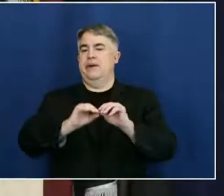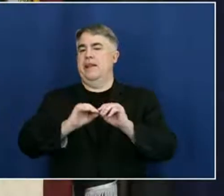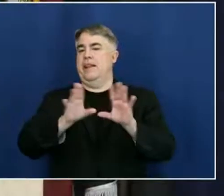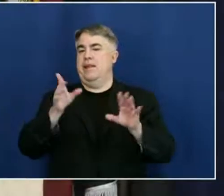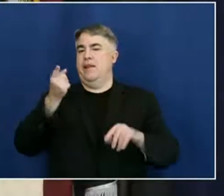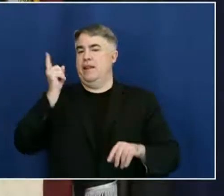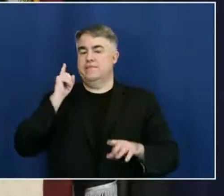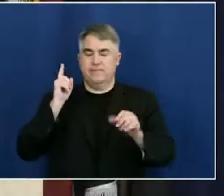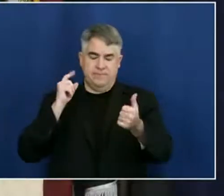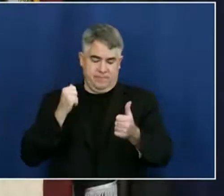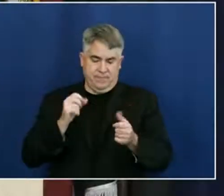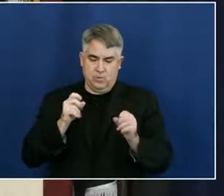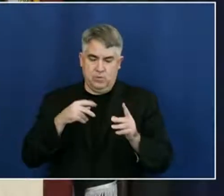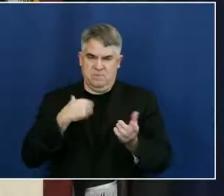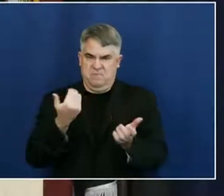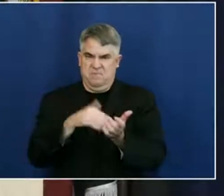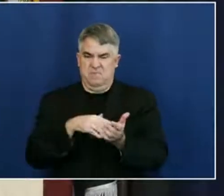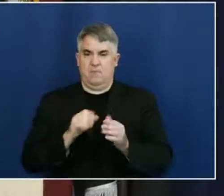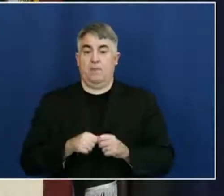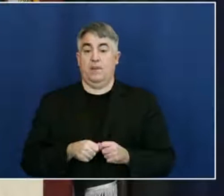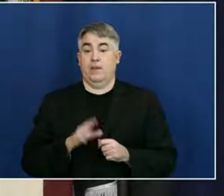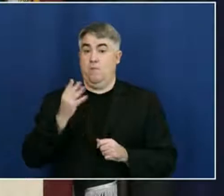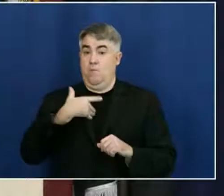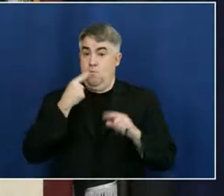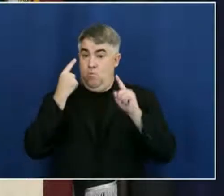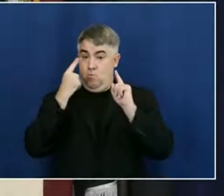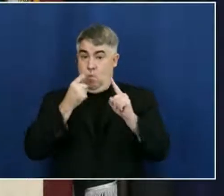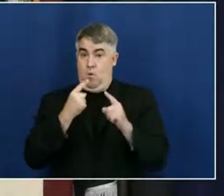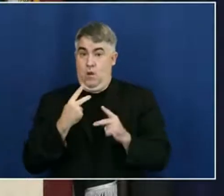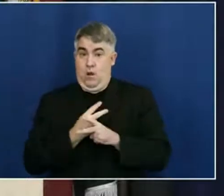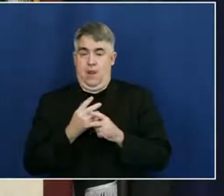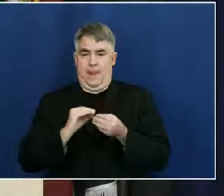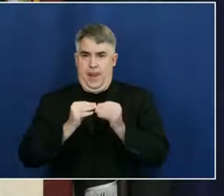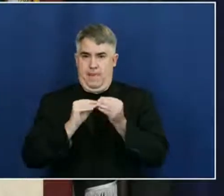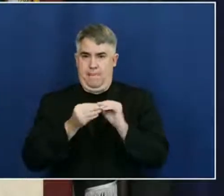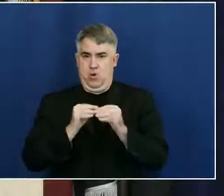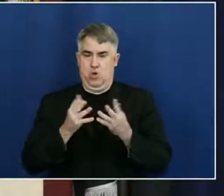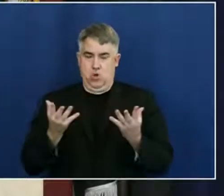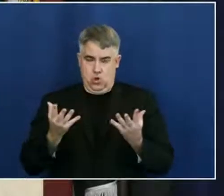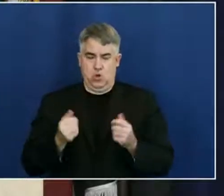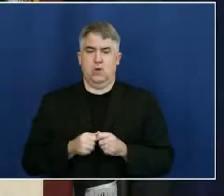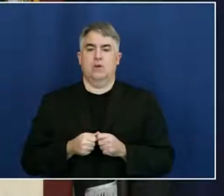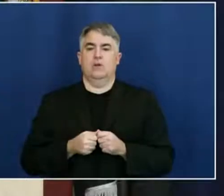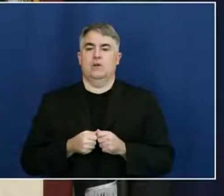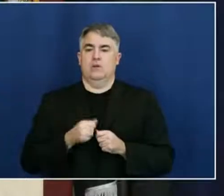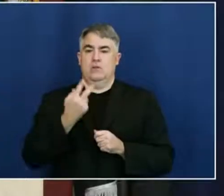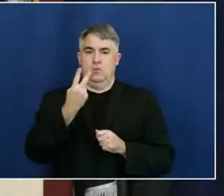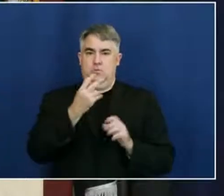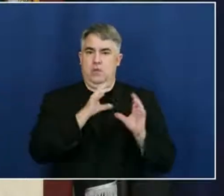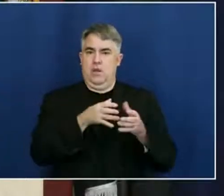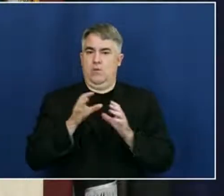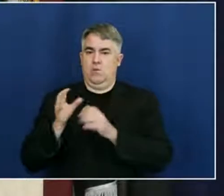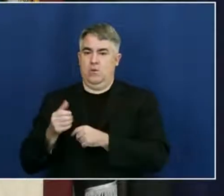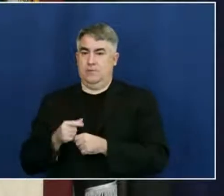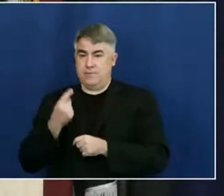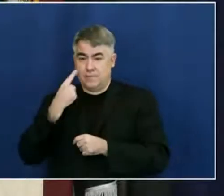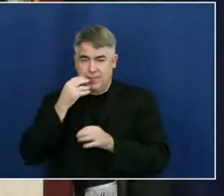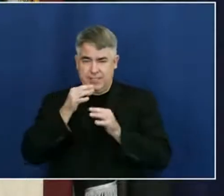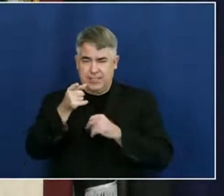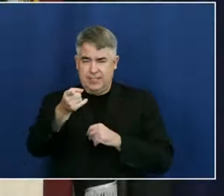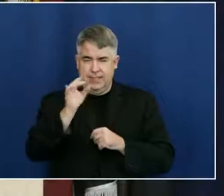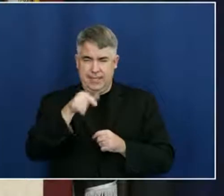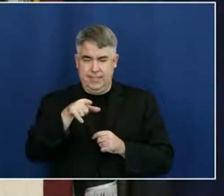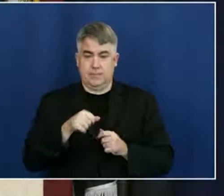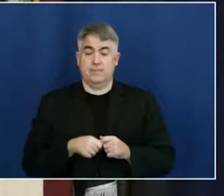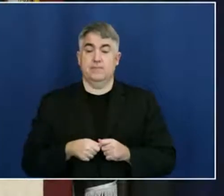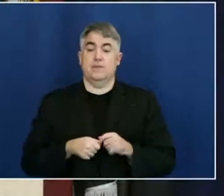working to try and unpack this number of both the two categories which you outlined, the